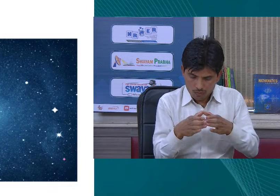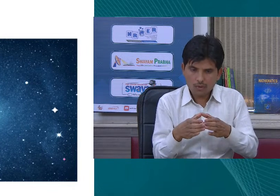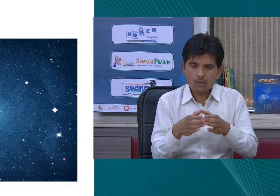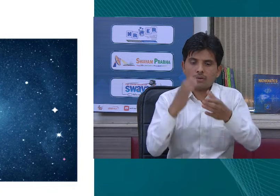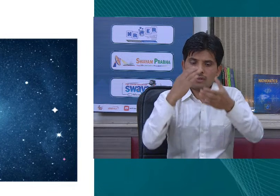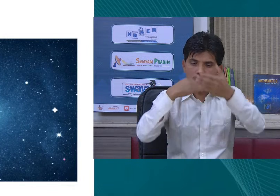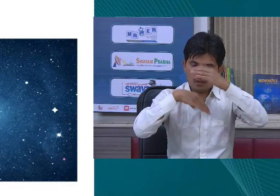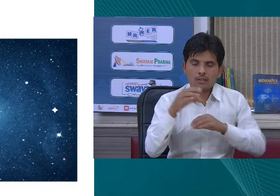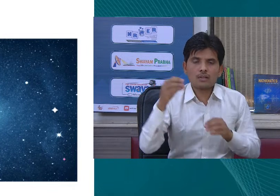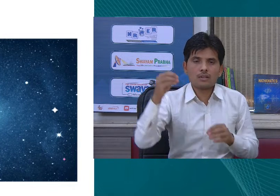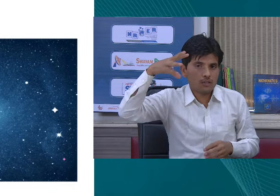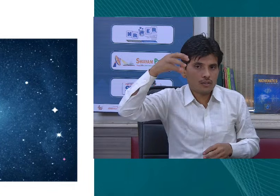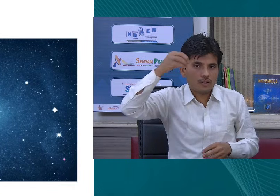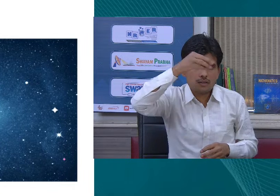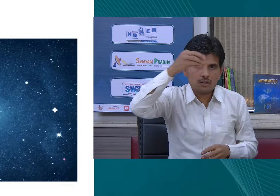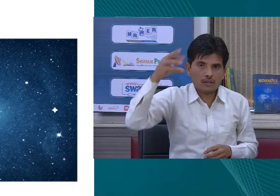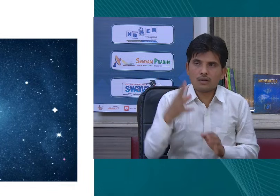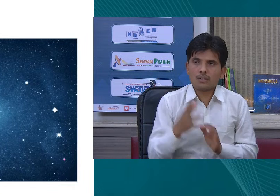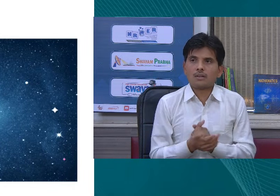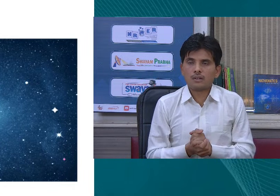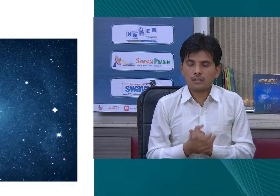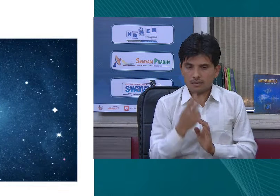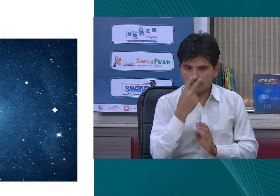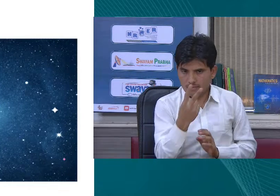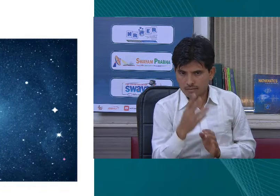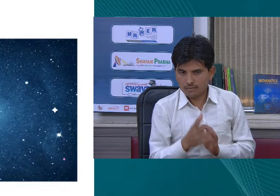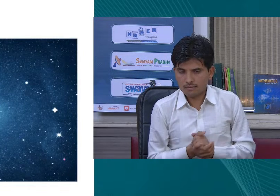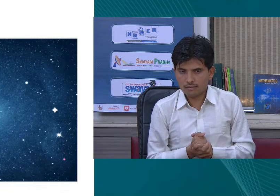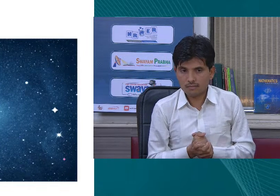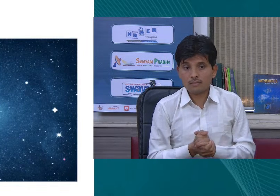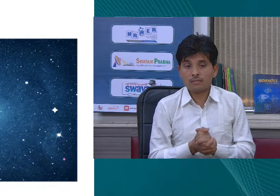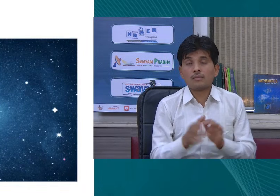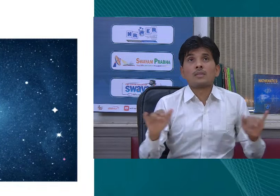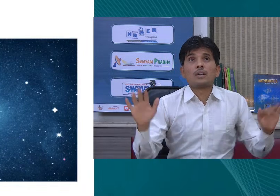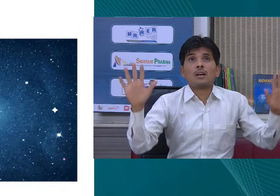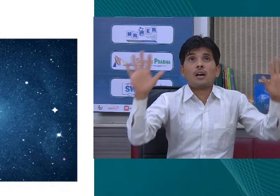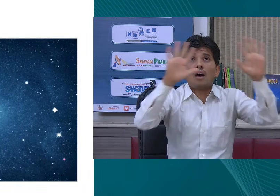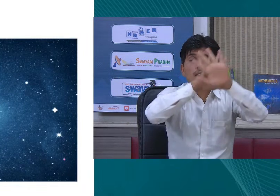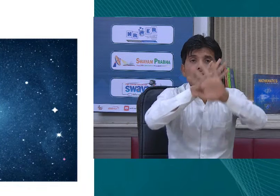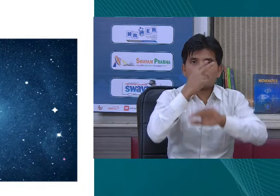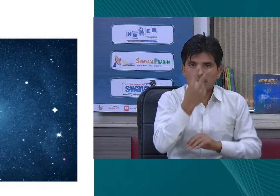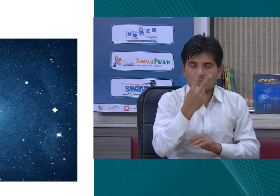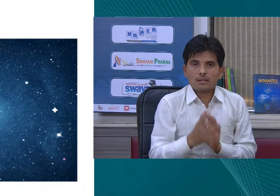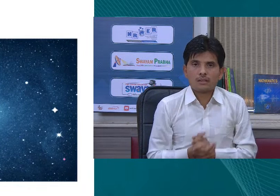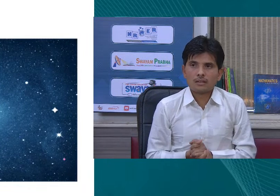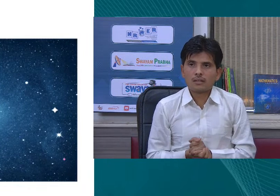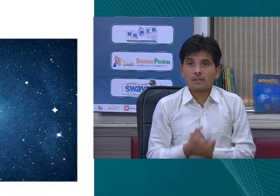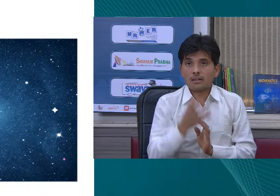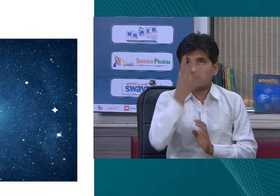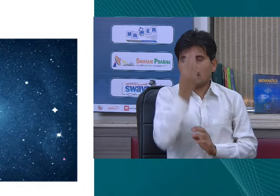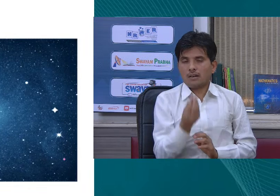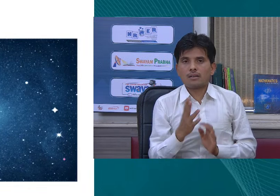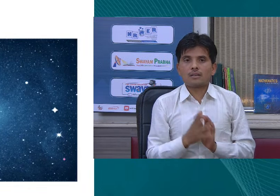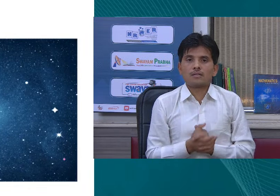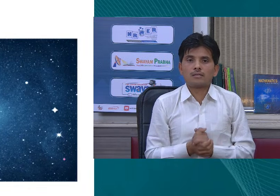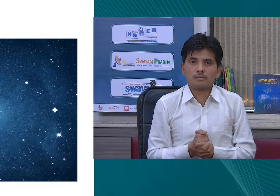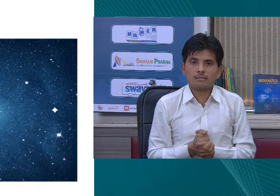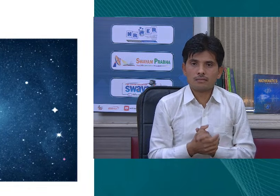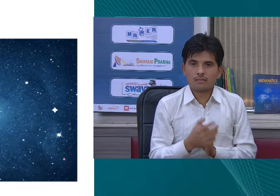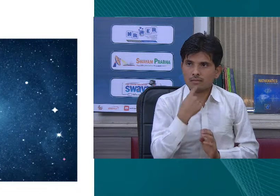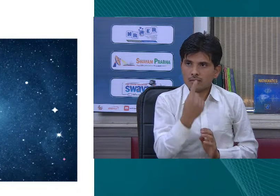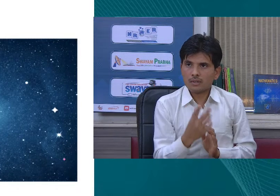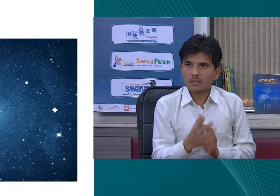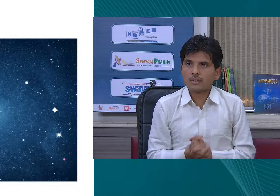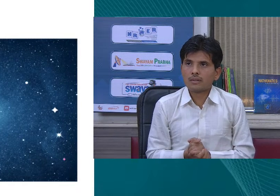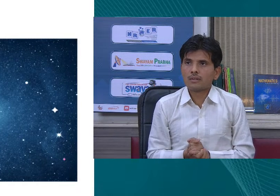also learned that the brightest star that you see in the sky at clear night is known as